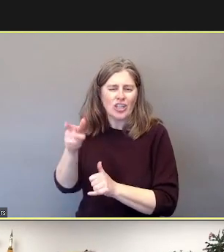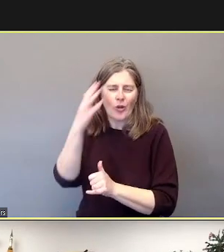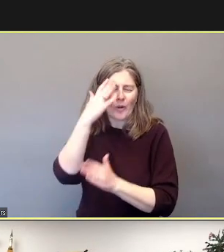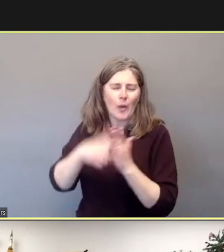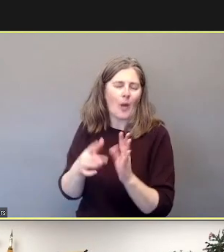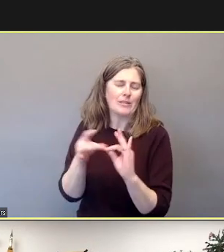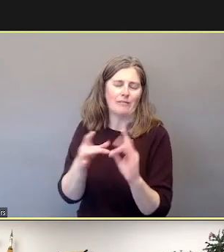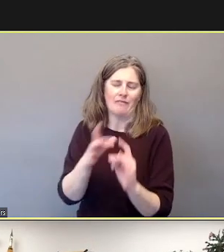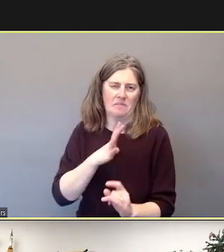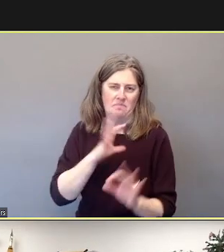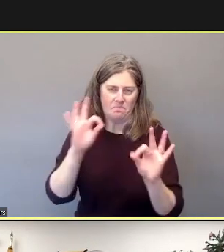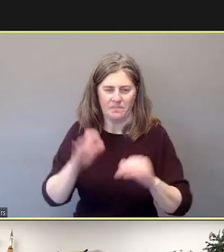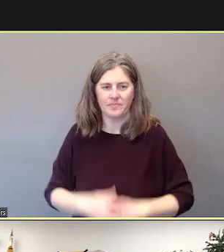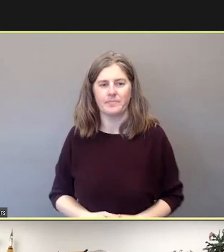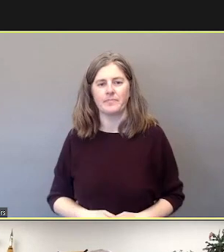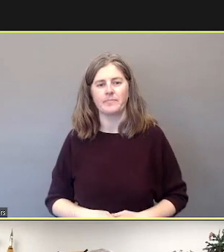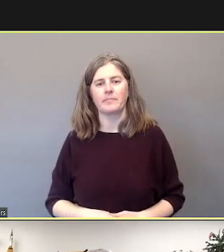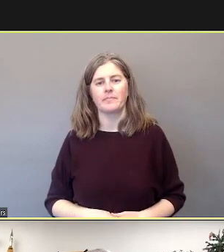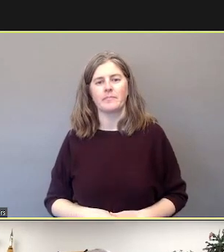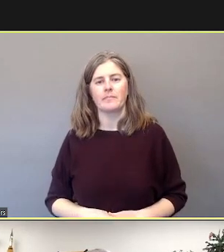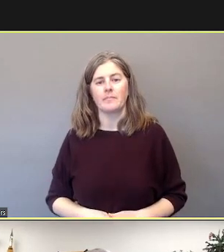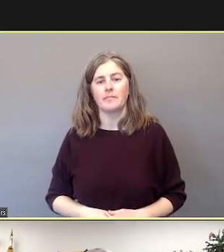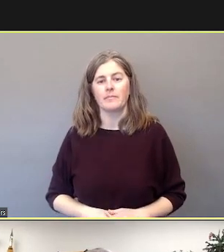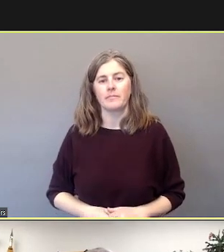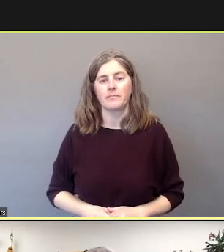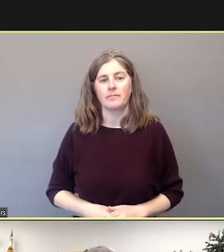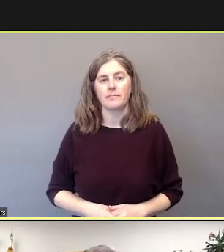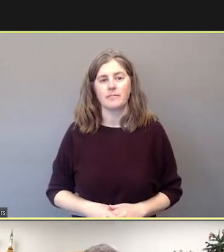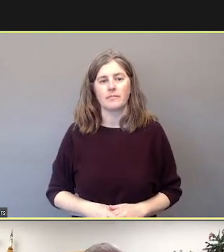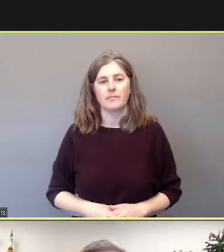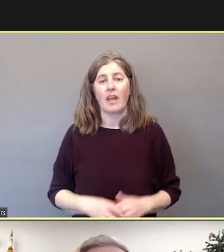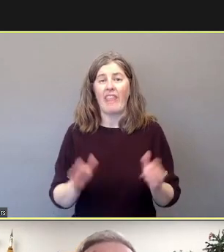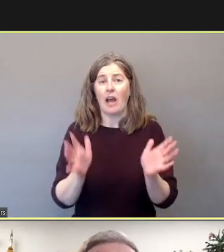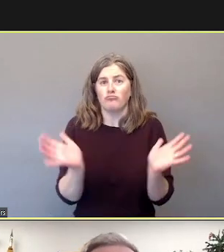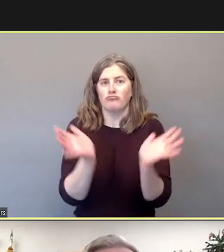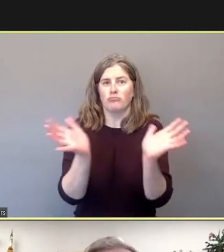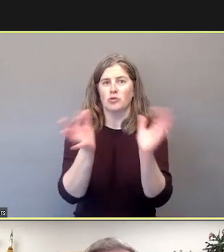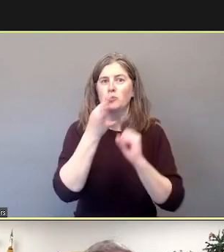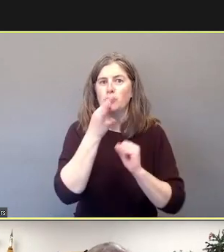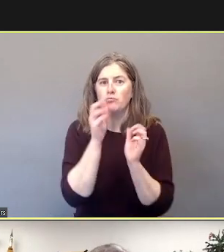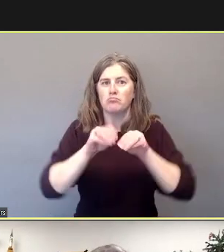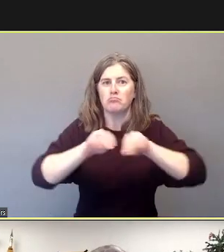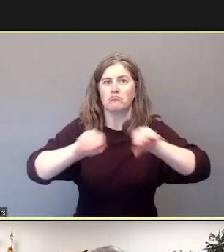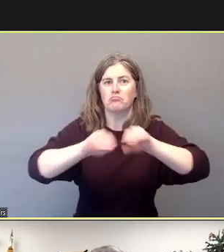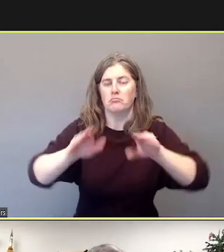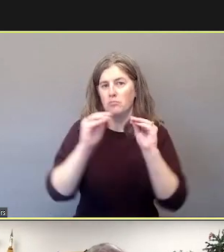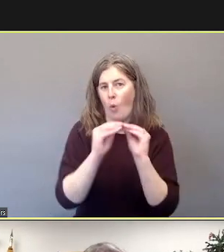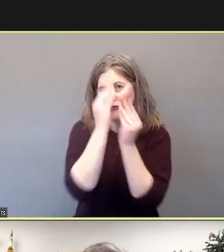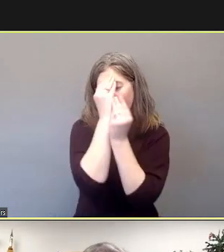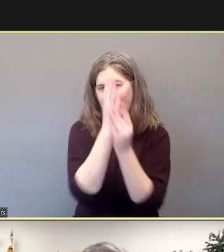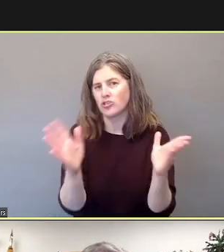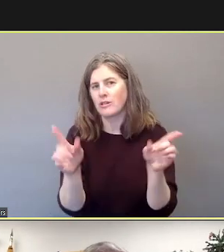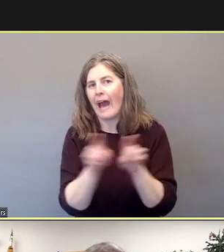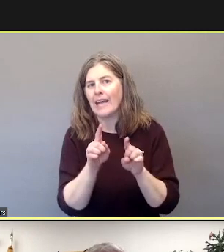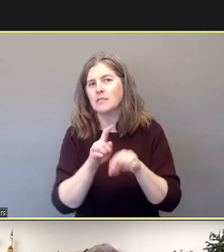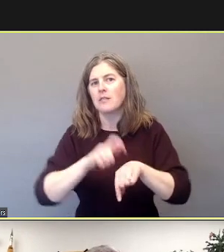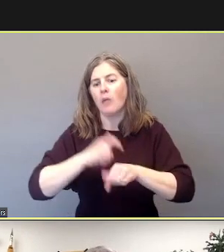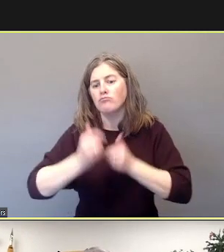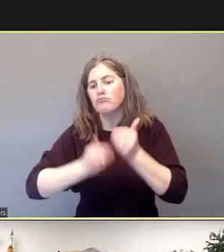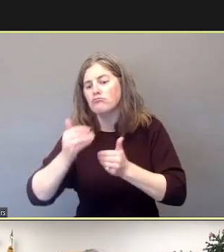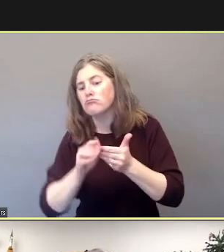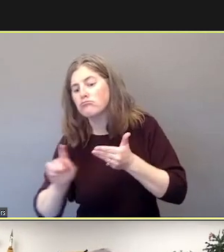good. All right. So that push is coming. We'll be giving you more information as time goes